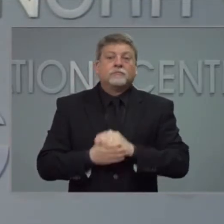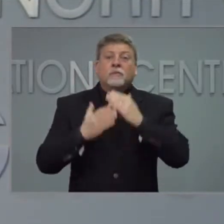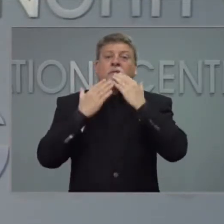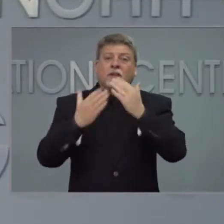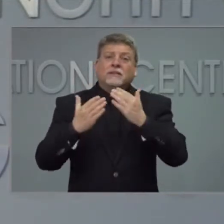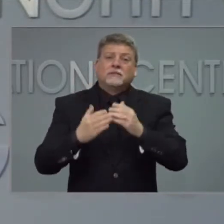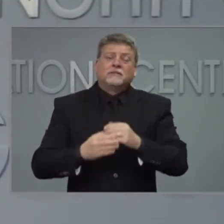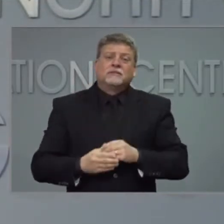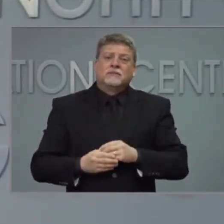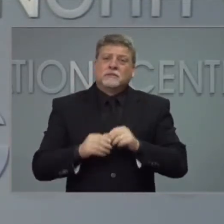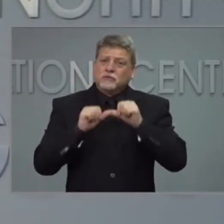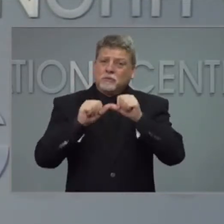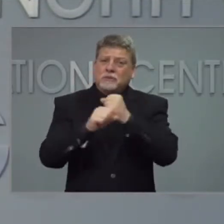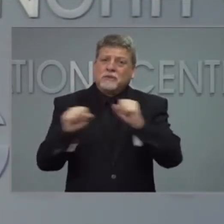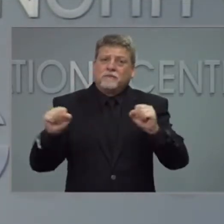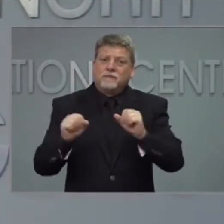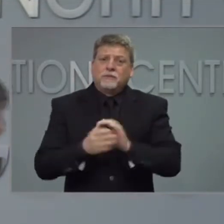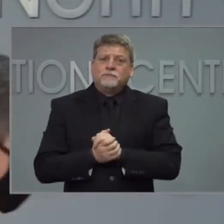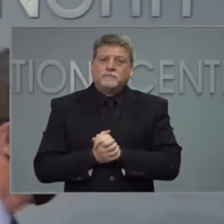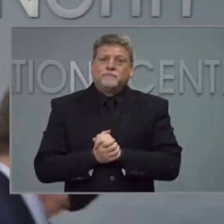Thanks, everyone. Please stay safe.